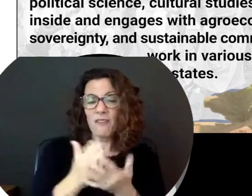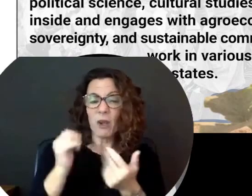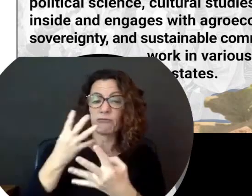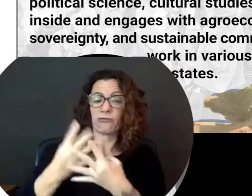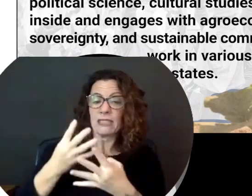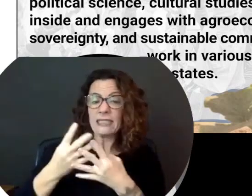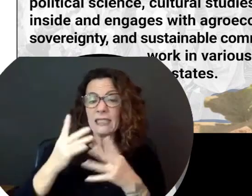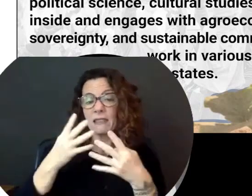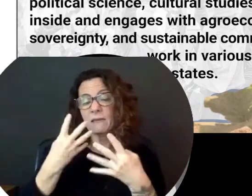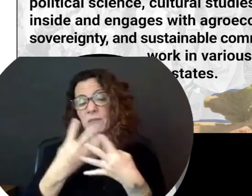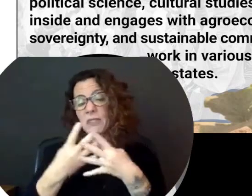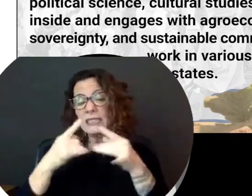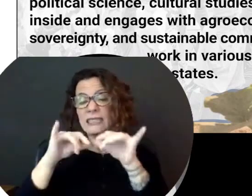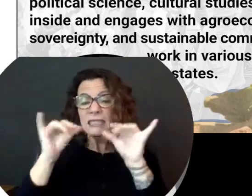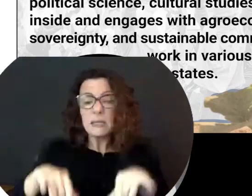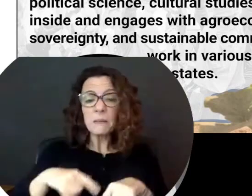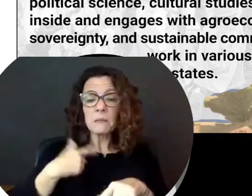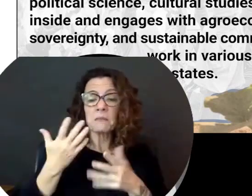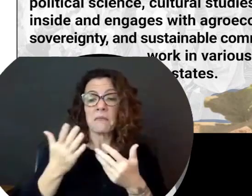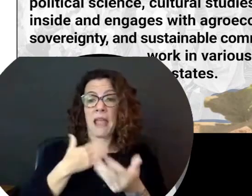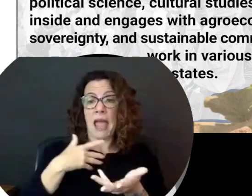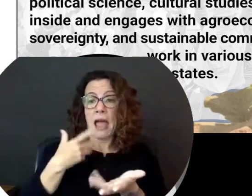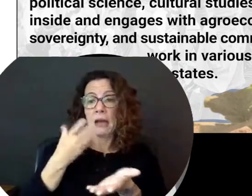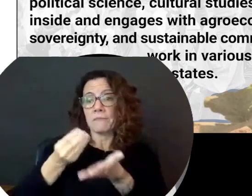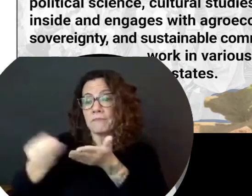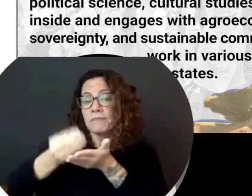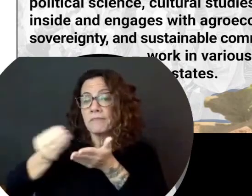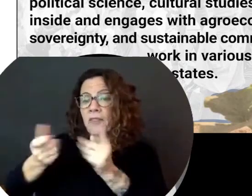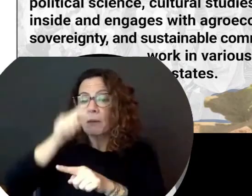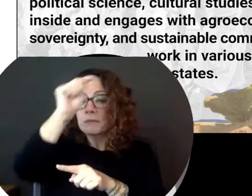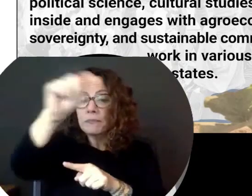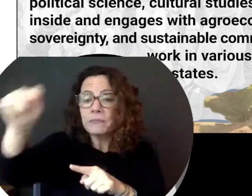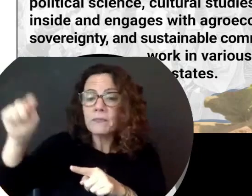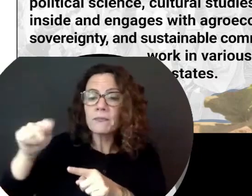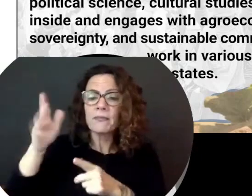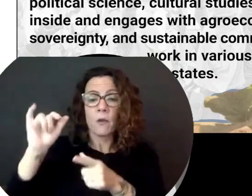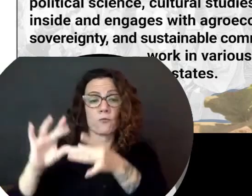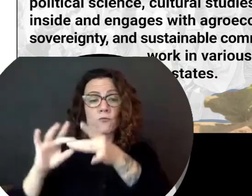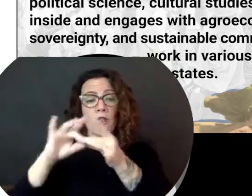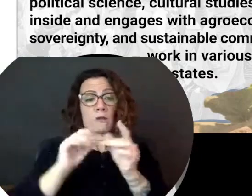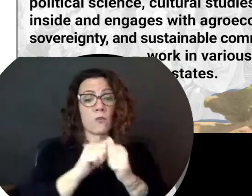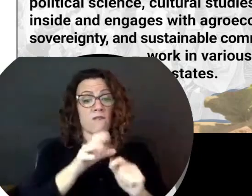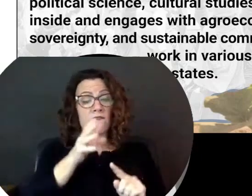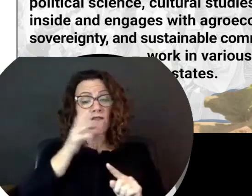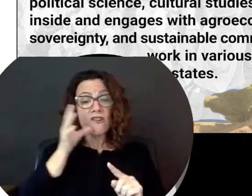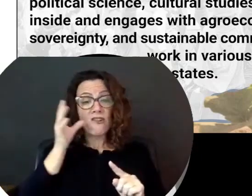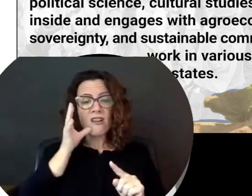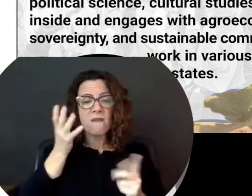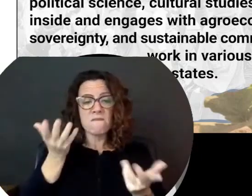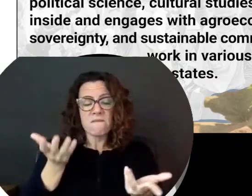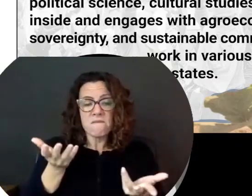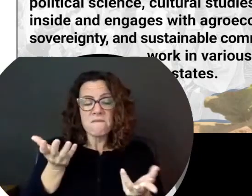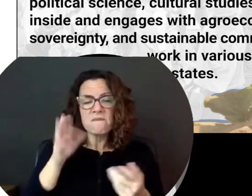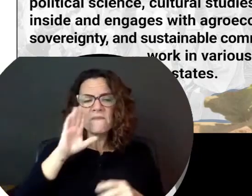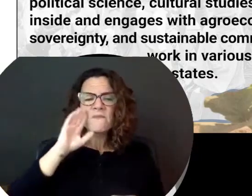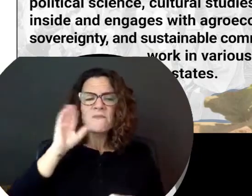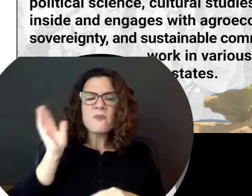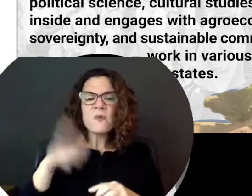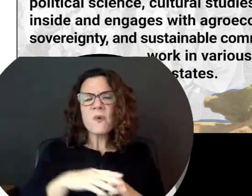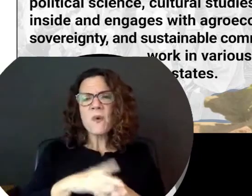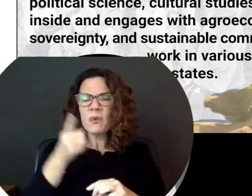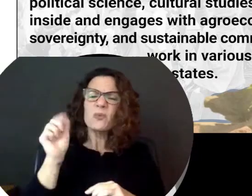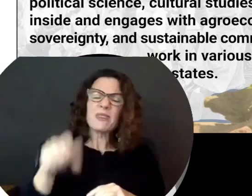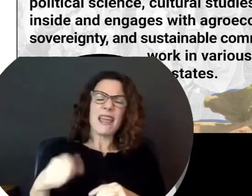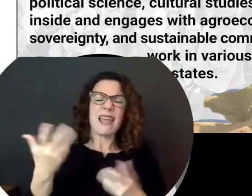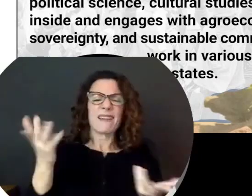that relationship with that farmer, you can kind of tell just by the quality of what we're getting that it